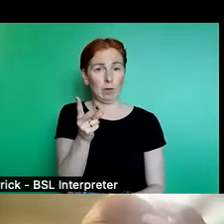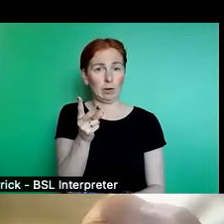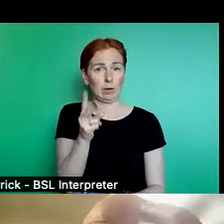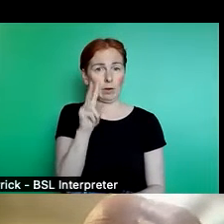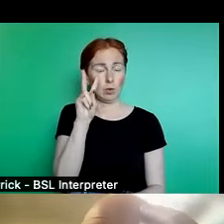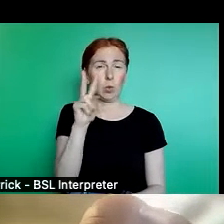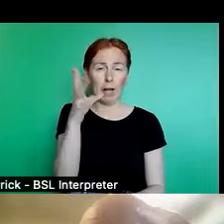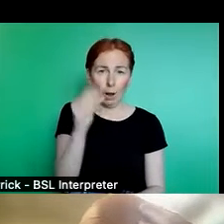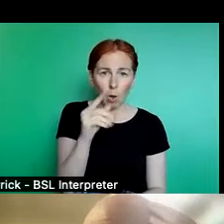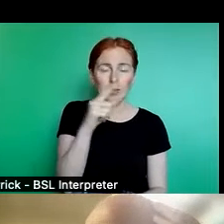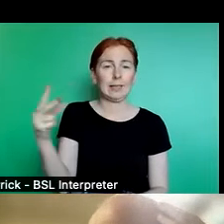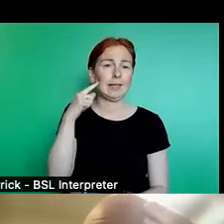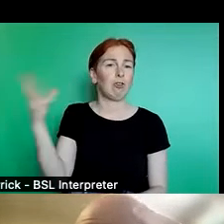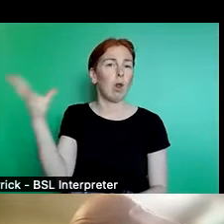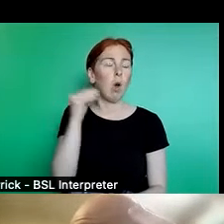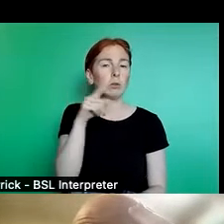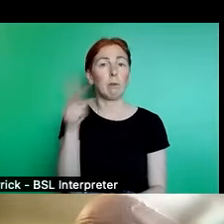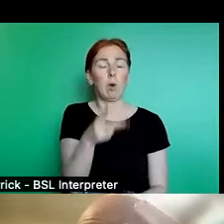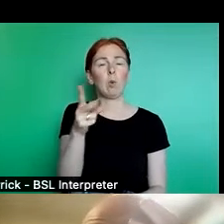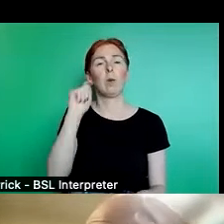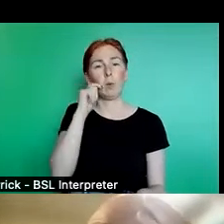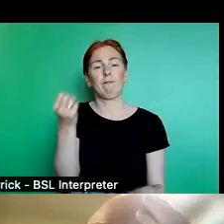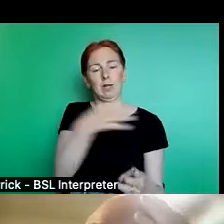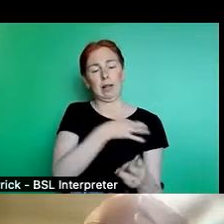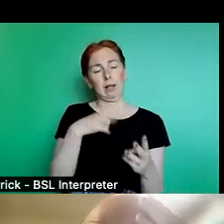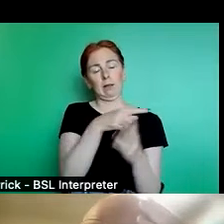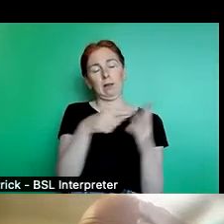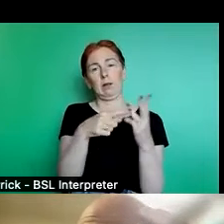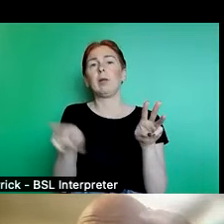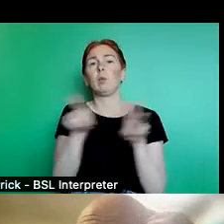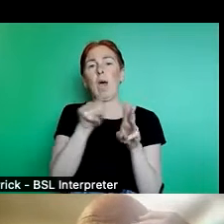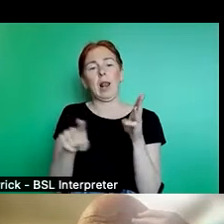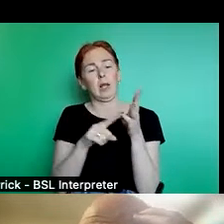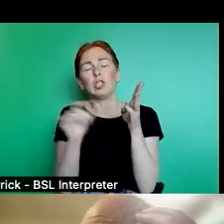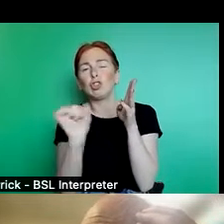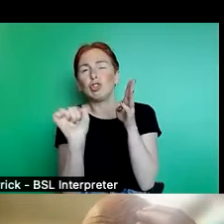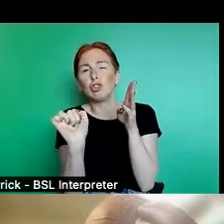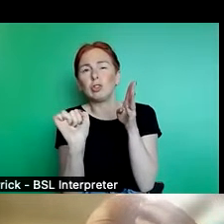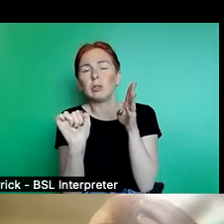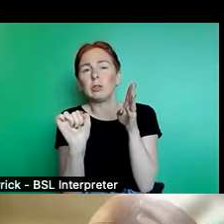haven't yet managed to get, but we are getting Sense, who are the charity, who